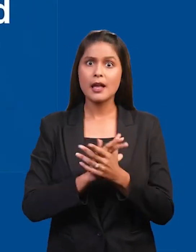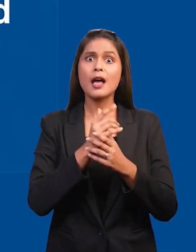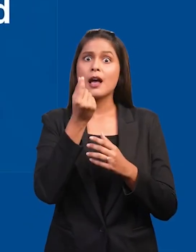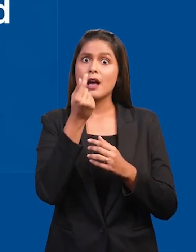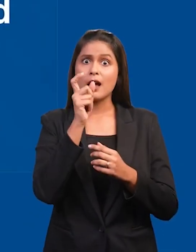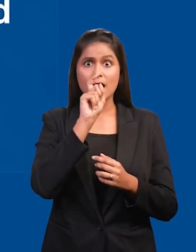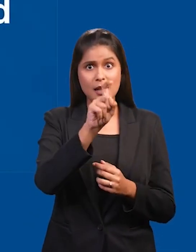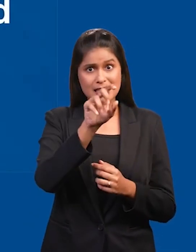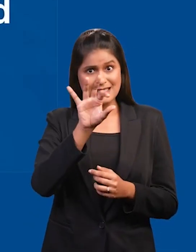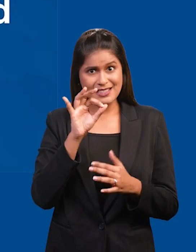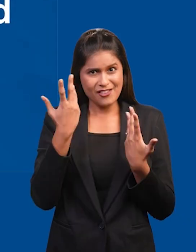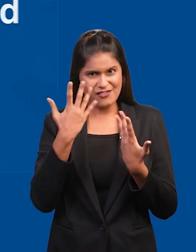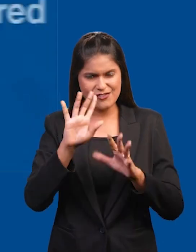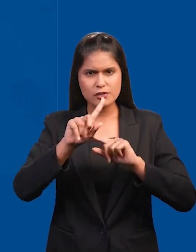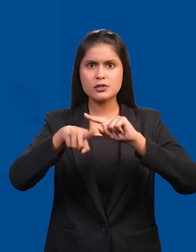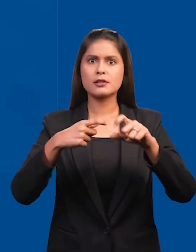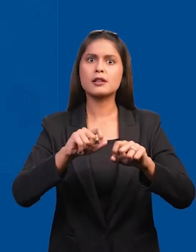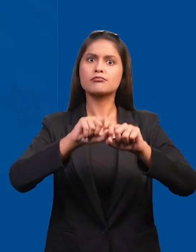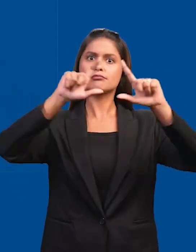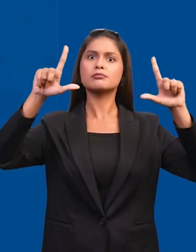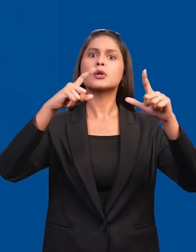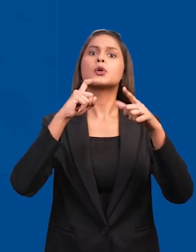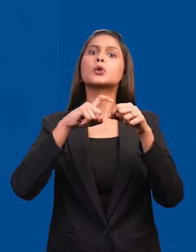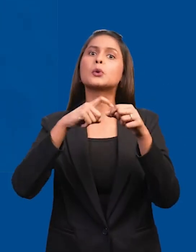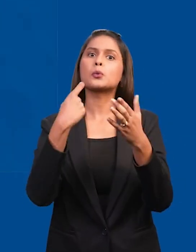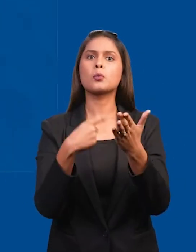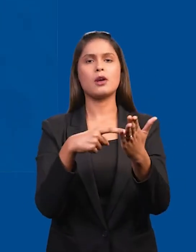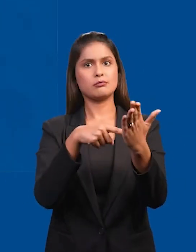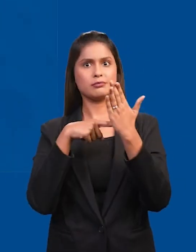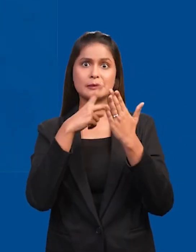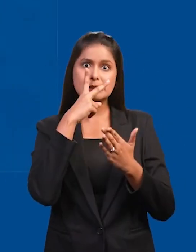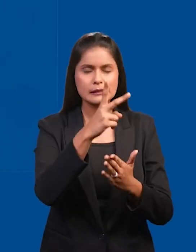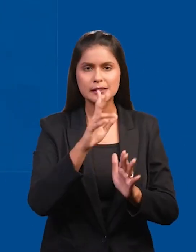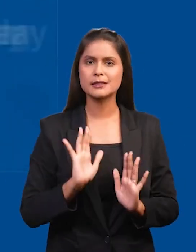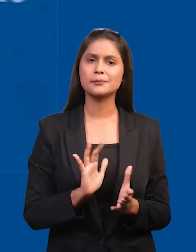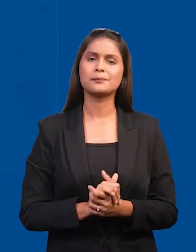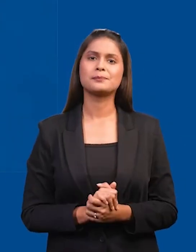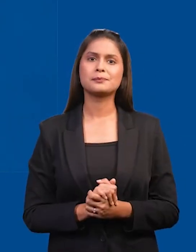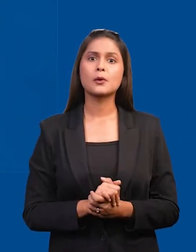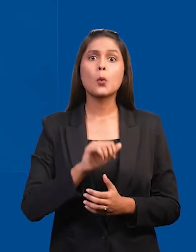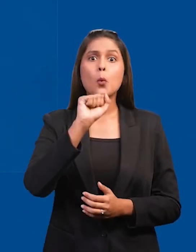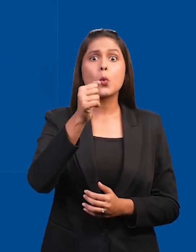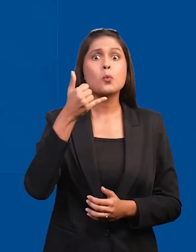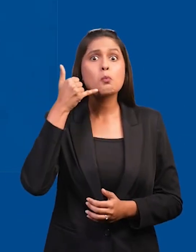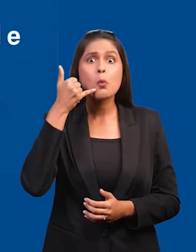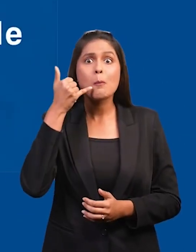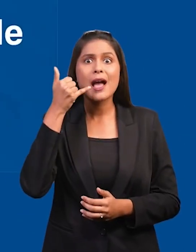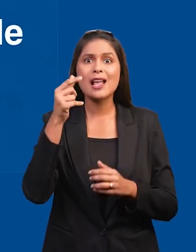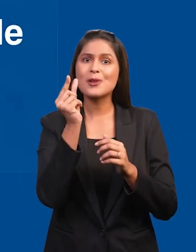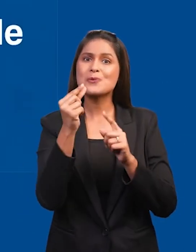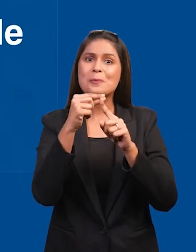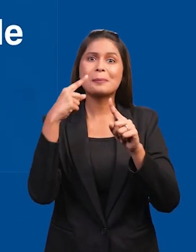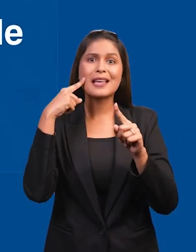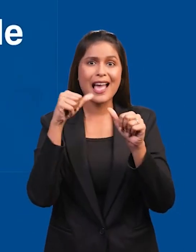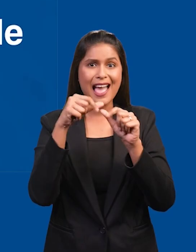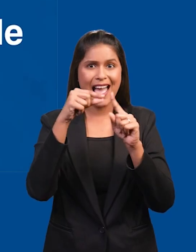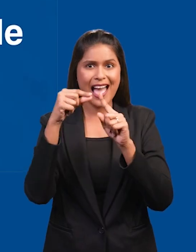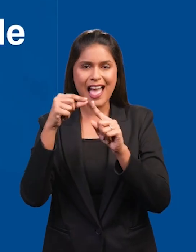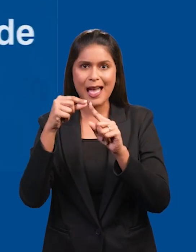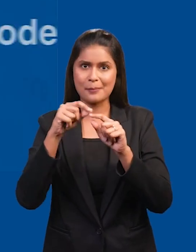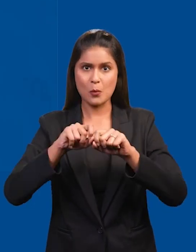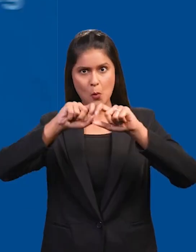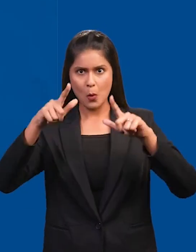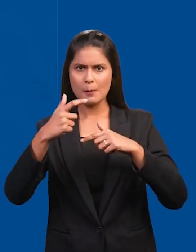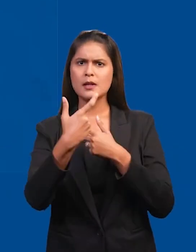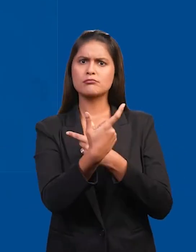the amount is selected, a unique QR code will be displayed on the ATM screen. Open your UPI app on your mobile phone